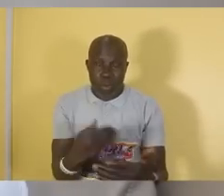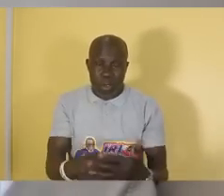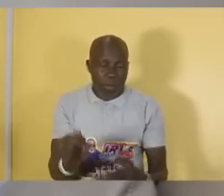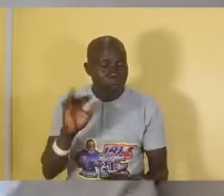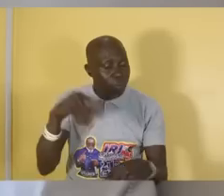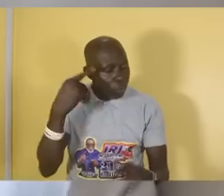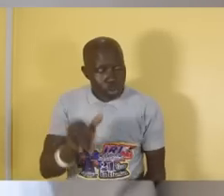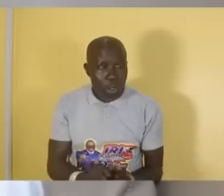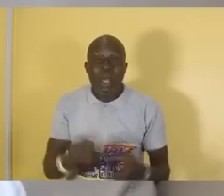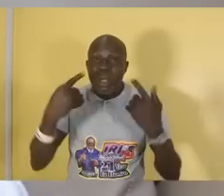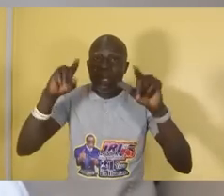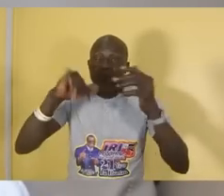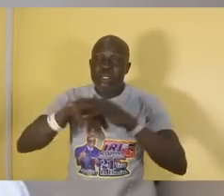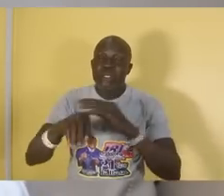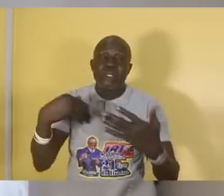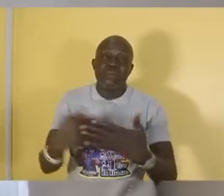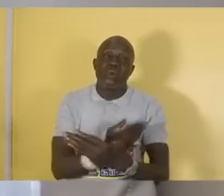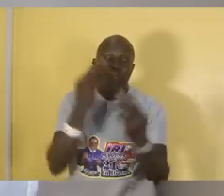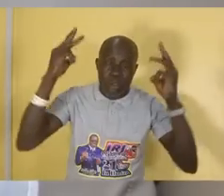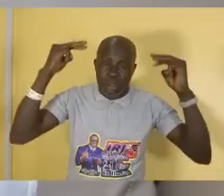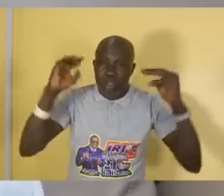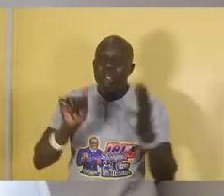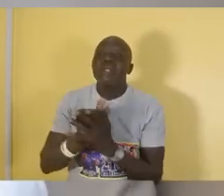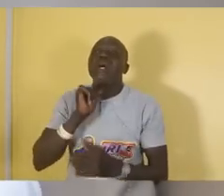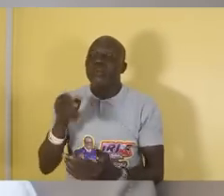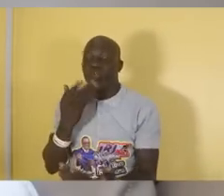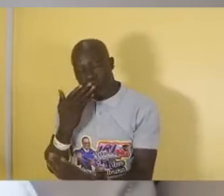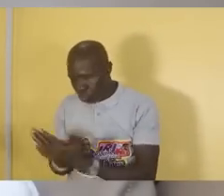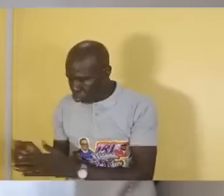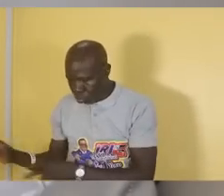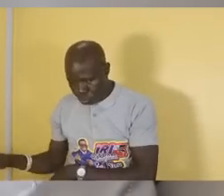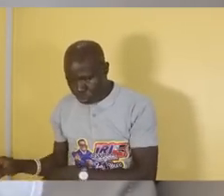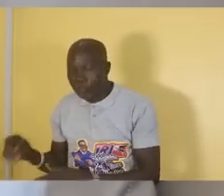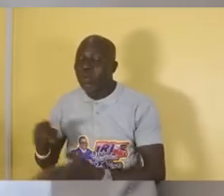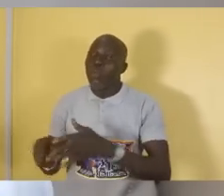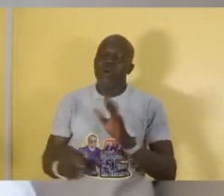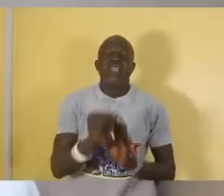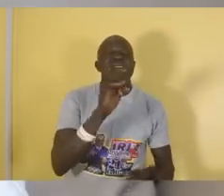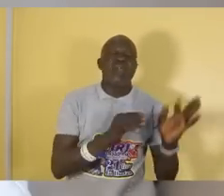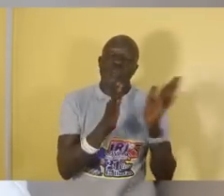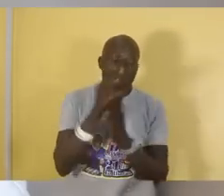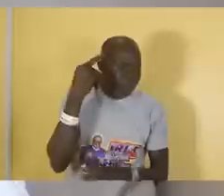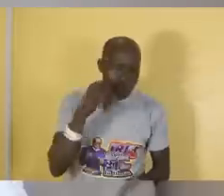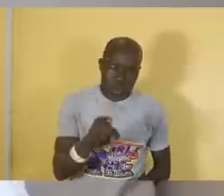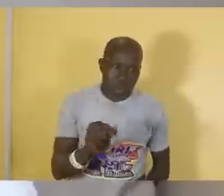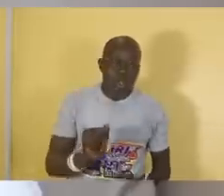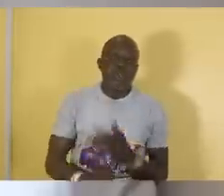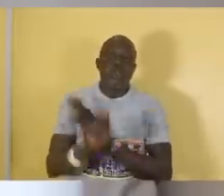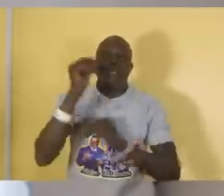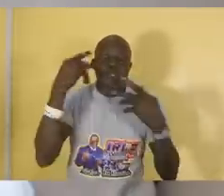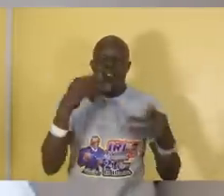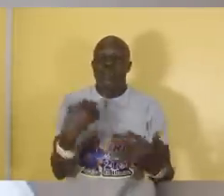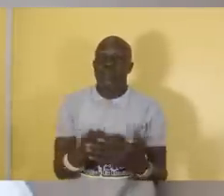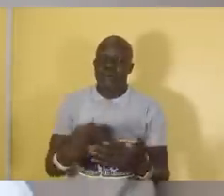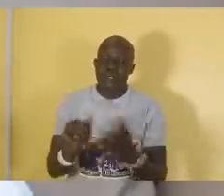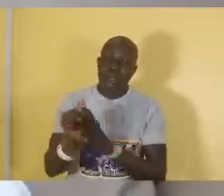If I want to get one ticket, now, I know. Because if you, we announce this in the money. In the year of the pay. And that one is up. You must even pay for. But if I battery for. Oh, lady, what do you want? Can